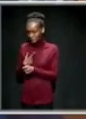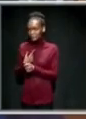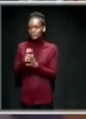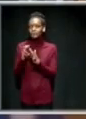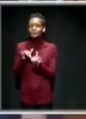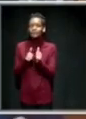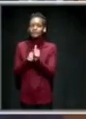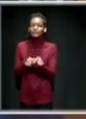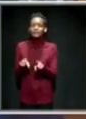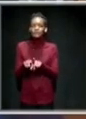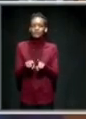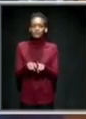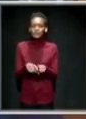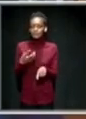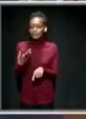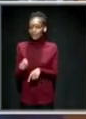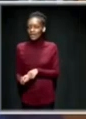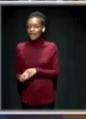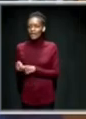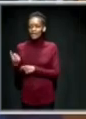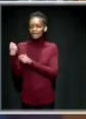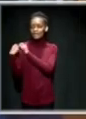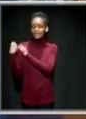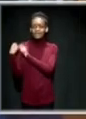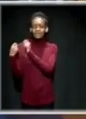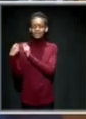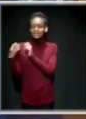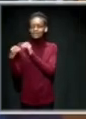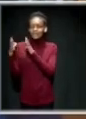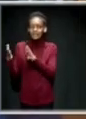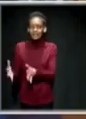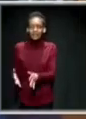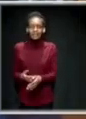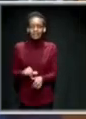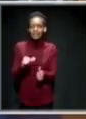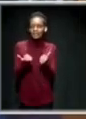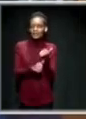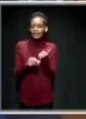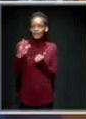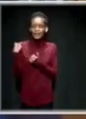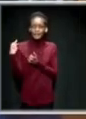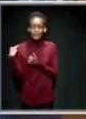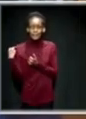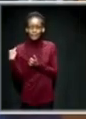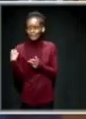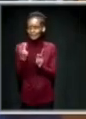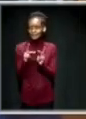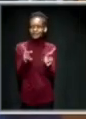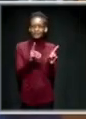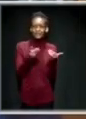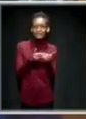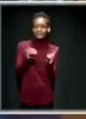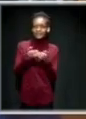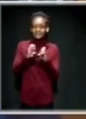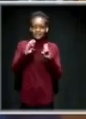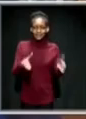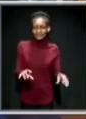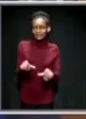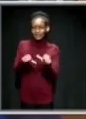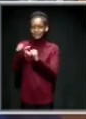the traditional leaders that have been mentioned. We have our deputy ministers from different ministries, education,